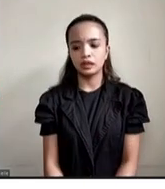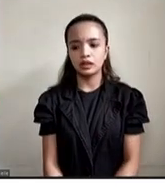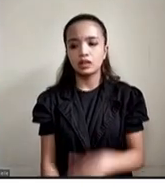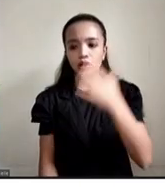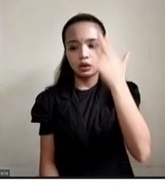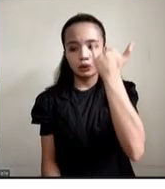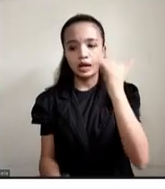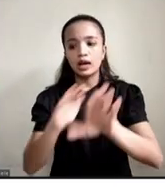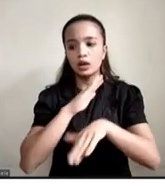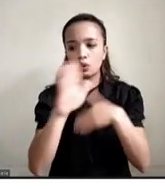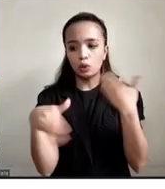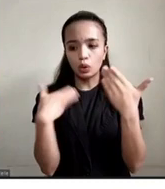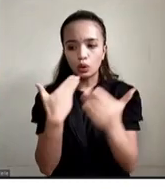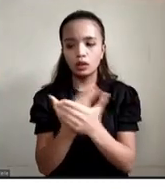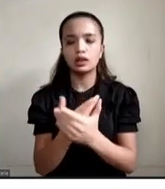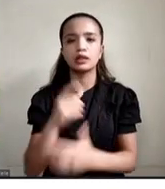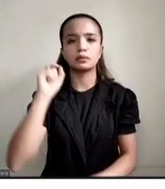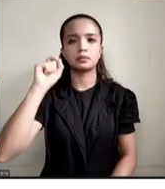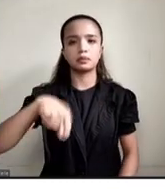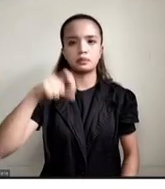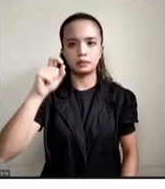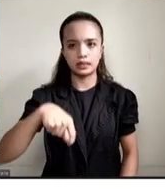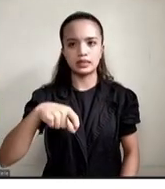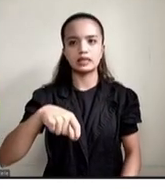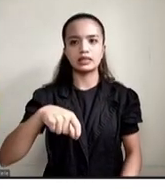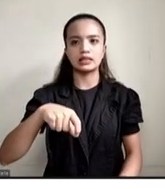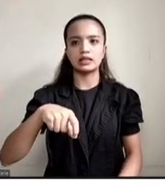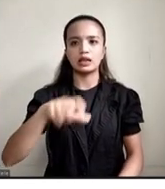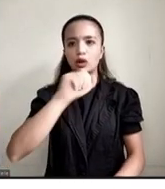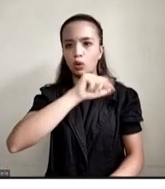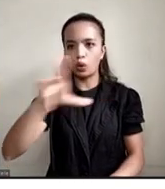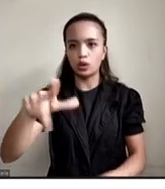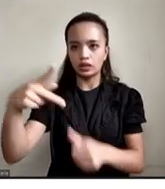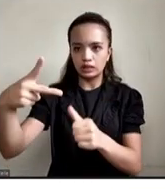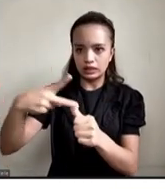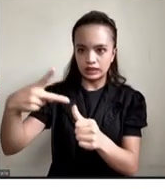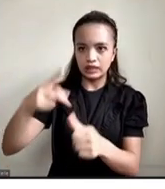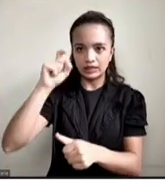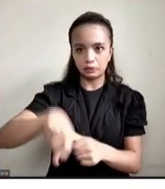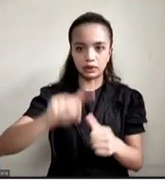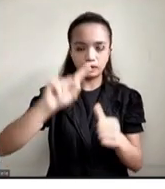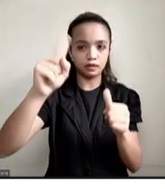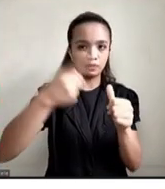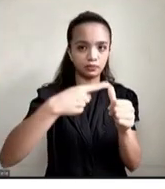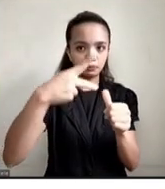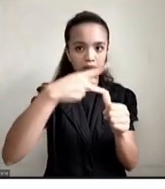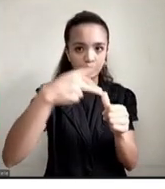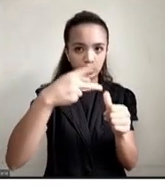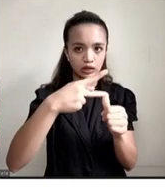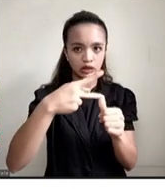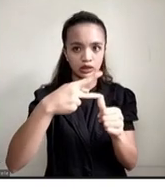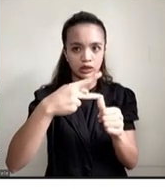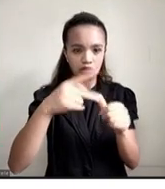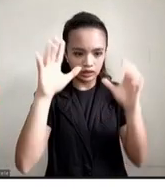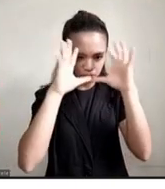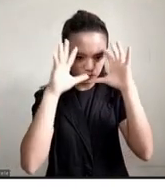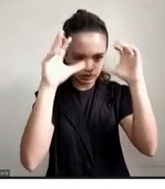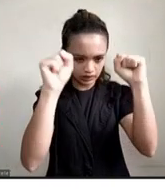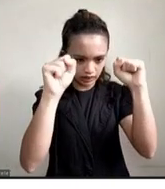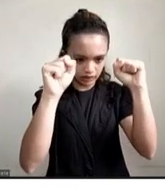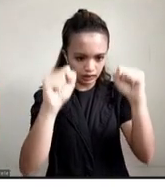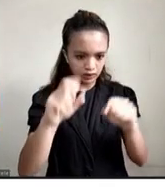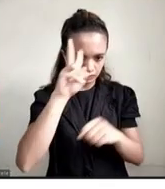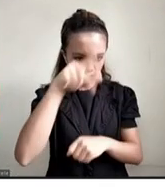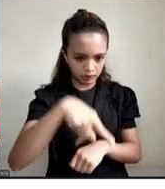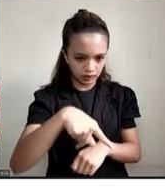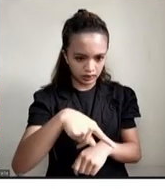everything should just be second place. And dapat first place yung trabaho mo as president or vice president. And that I